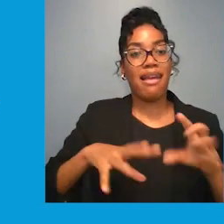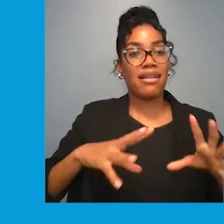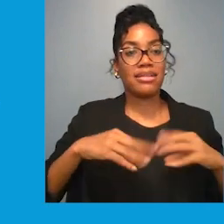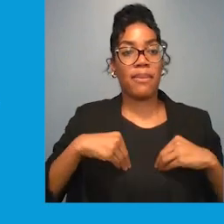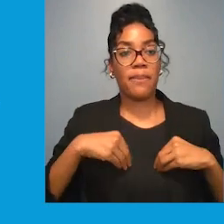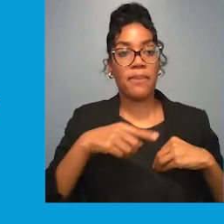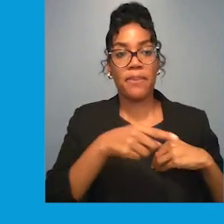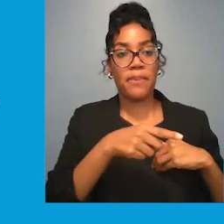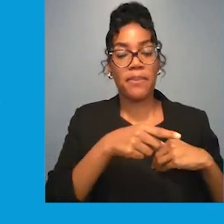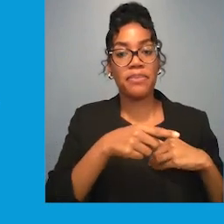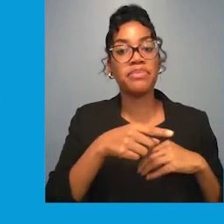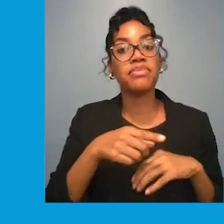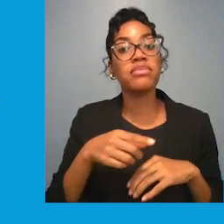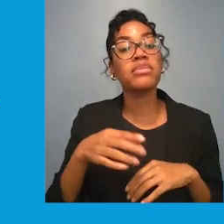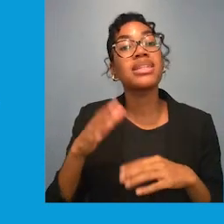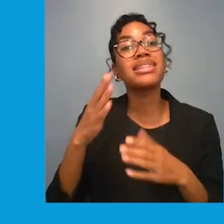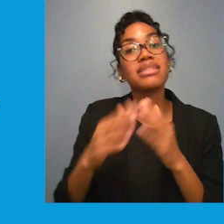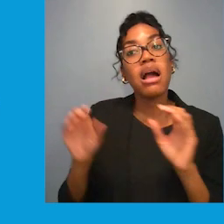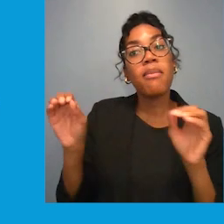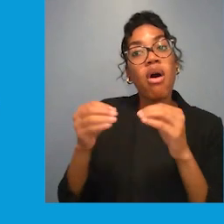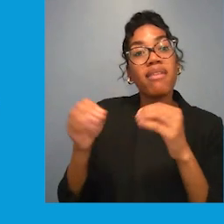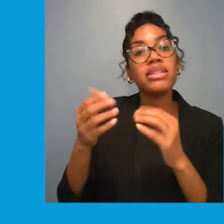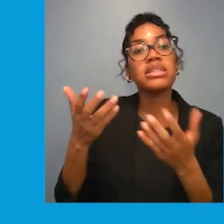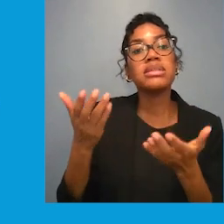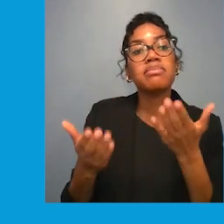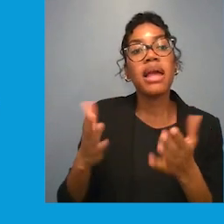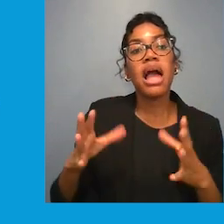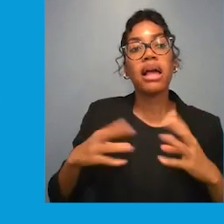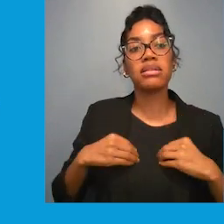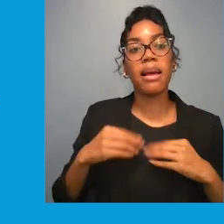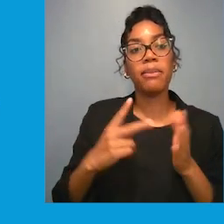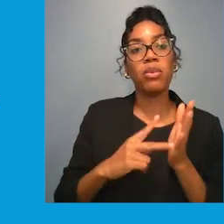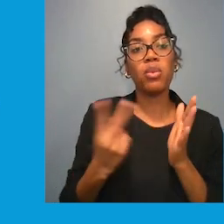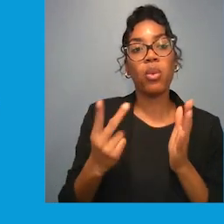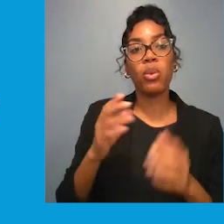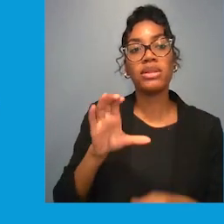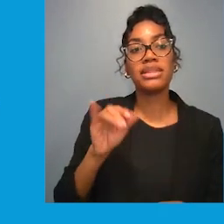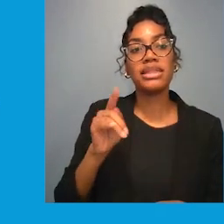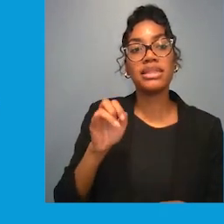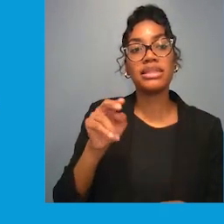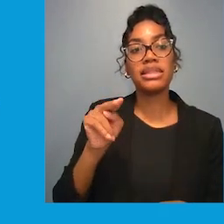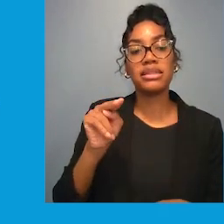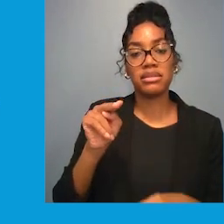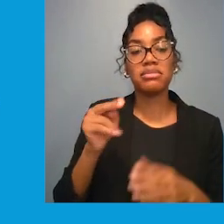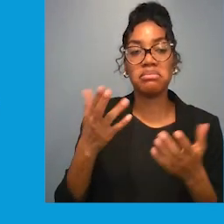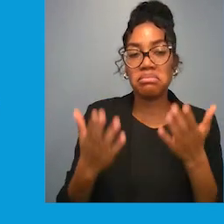able to host dual citizens, there may be restrictions on where you get placed.